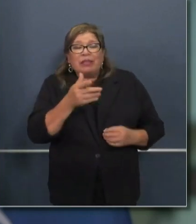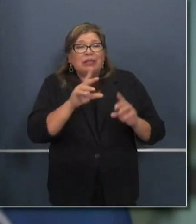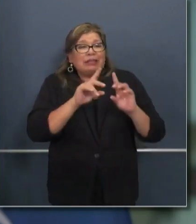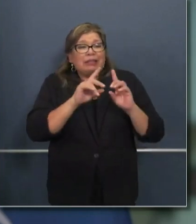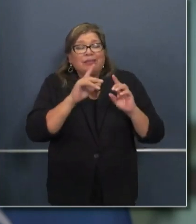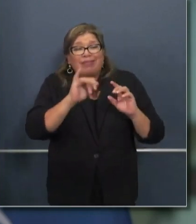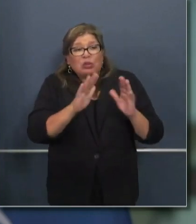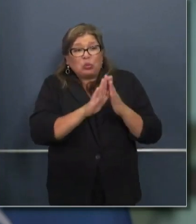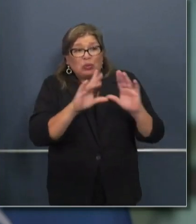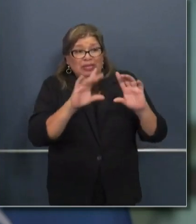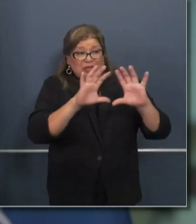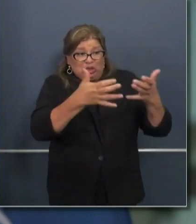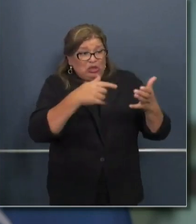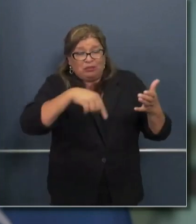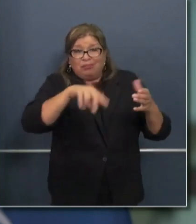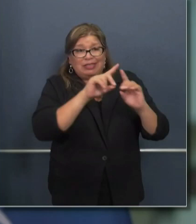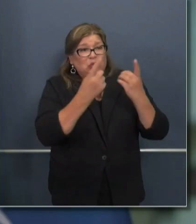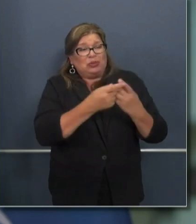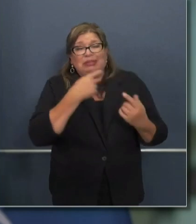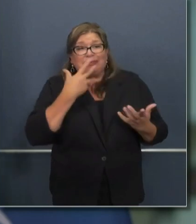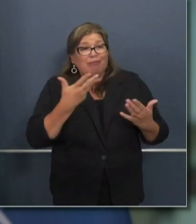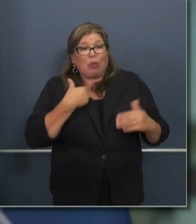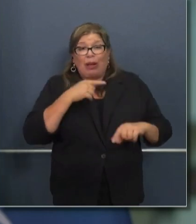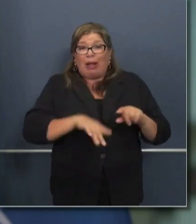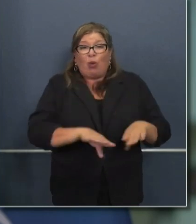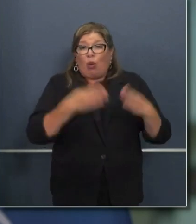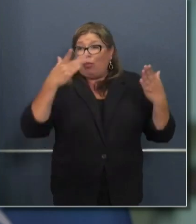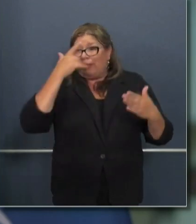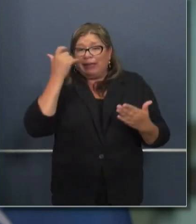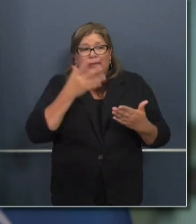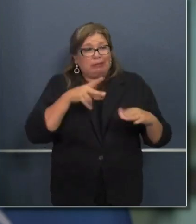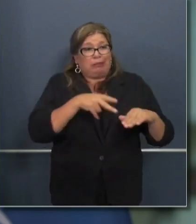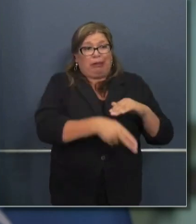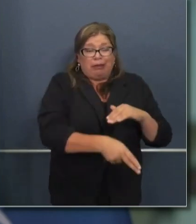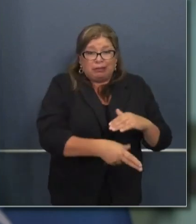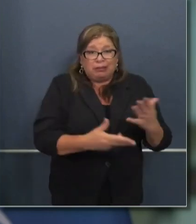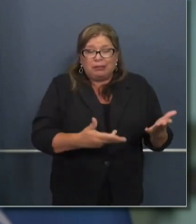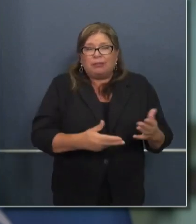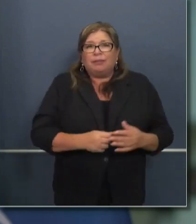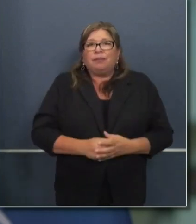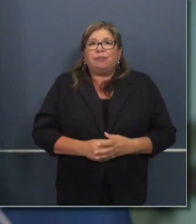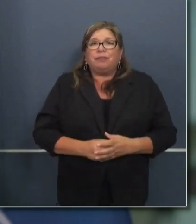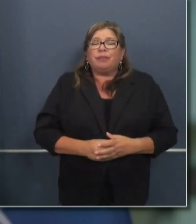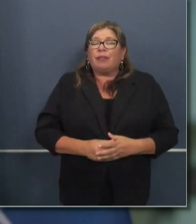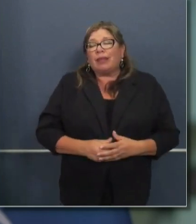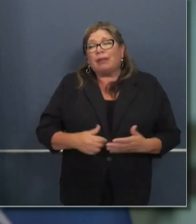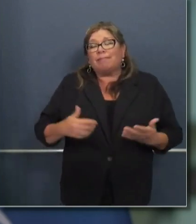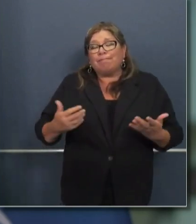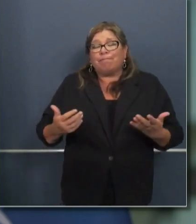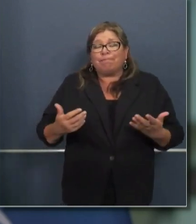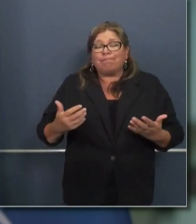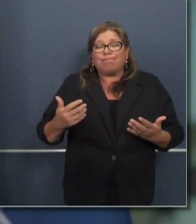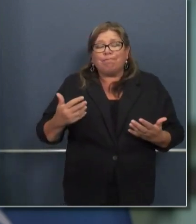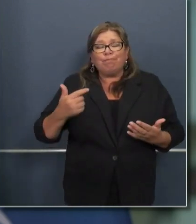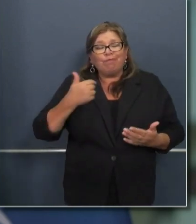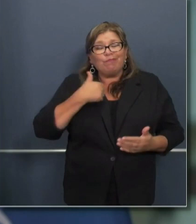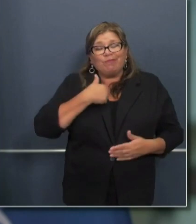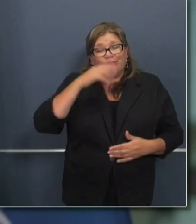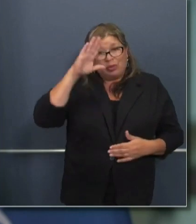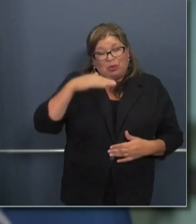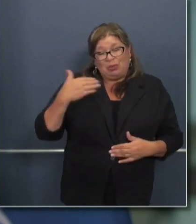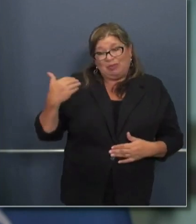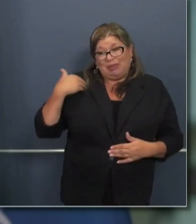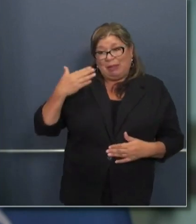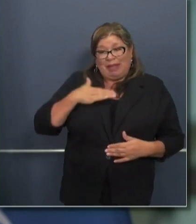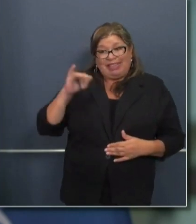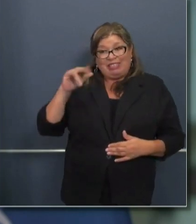funding substantially exists. It's not an increase as much as I had hoped when I put out my January budget. As you recall, my